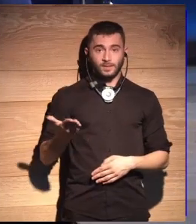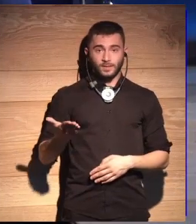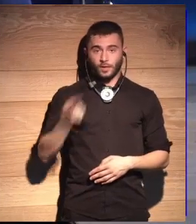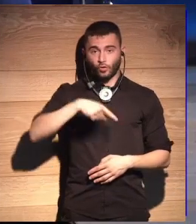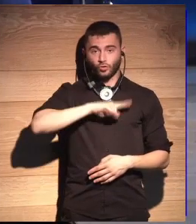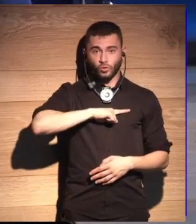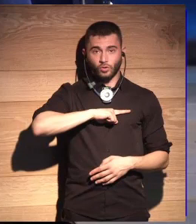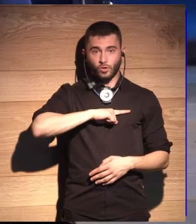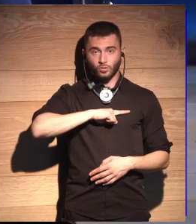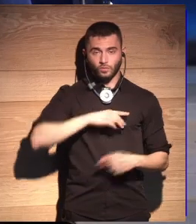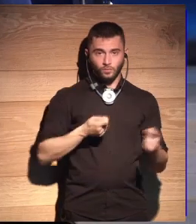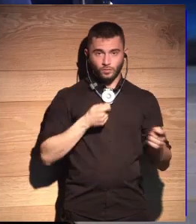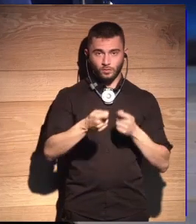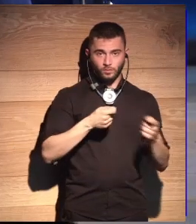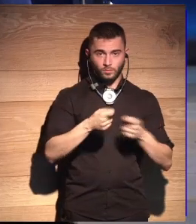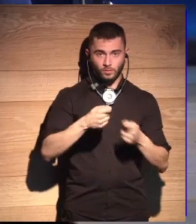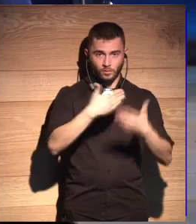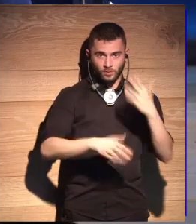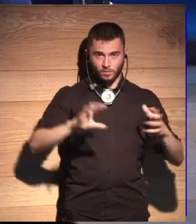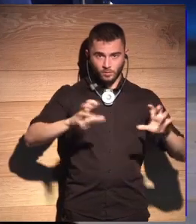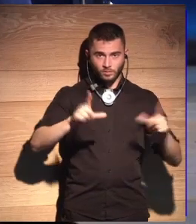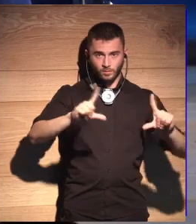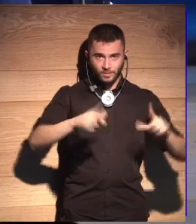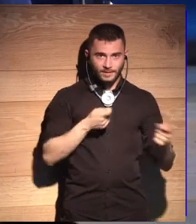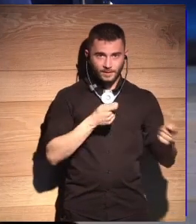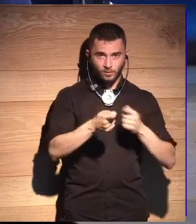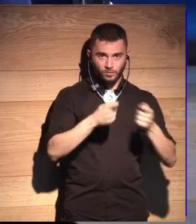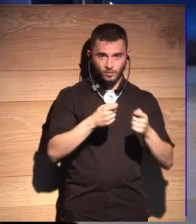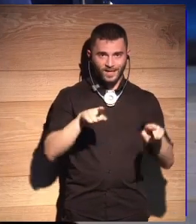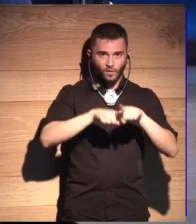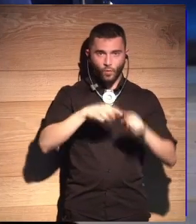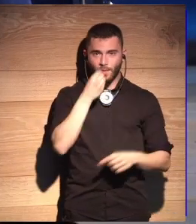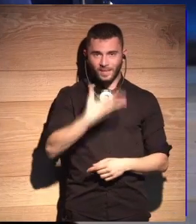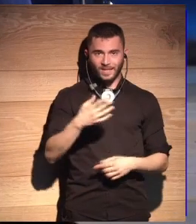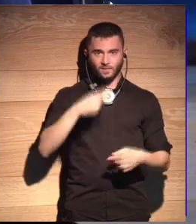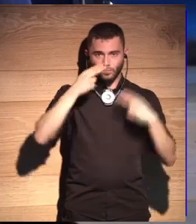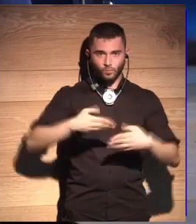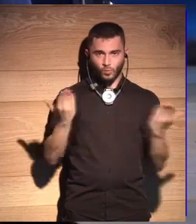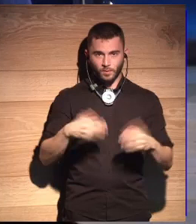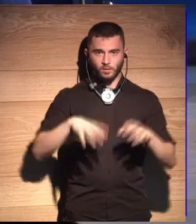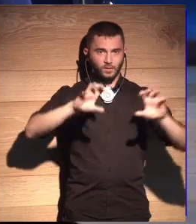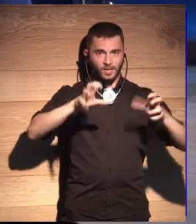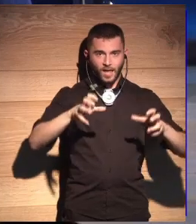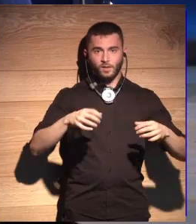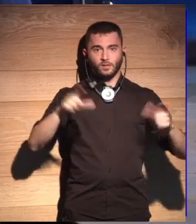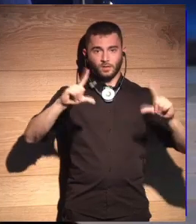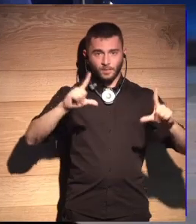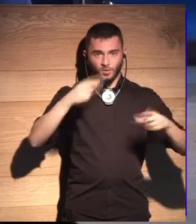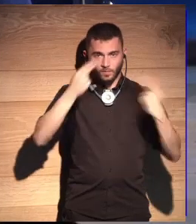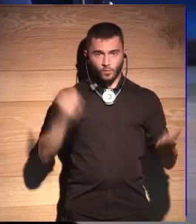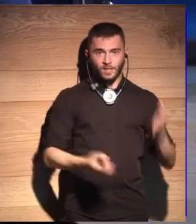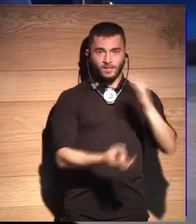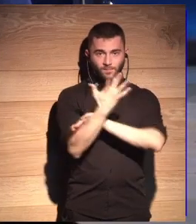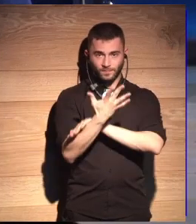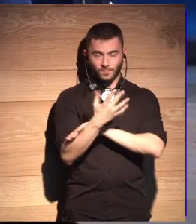are important, and we make decisions to regulate the media as public good. And we